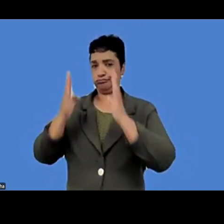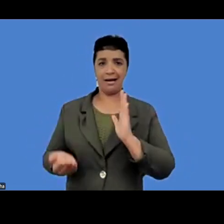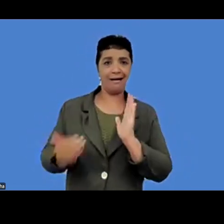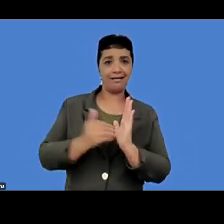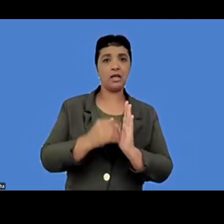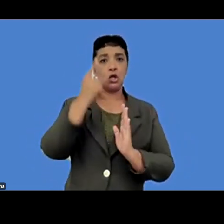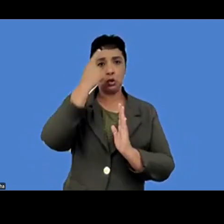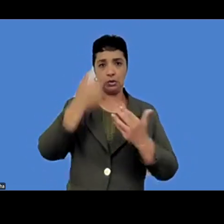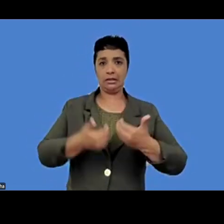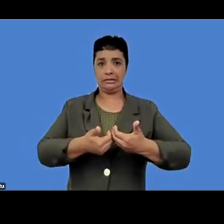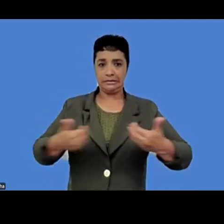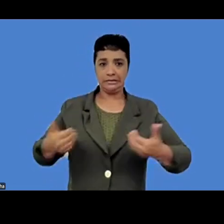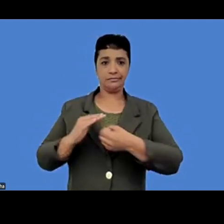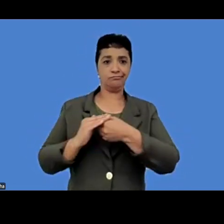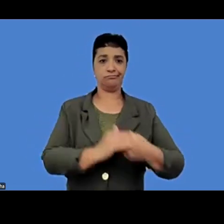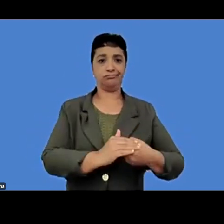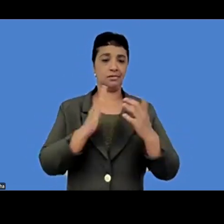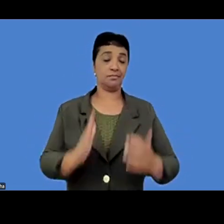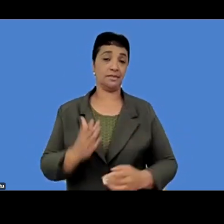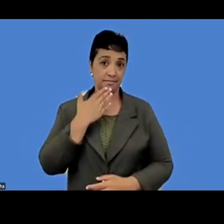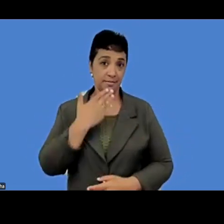segregating their participation. Thank you.